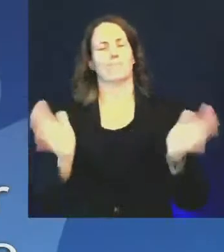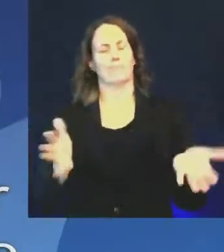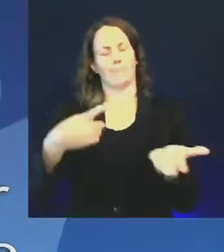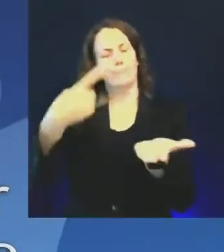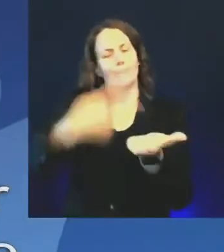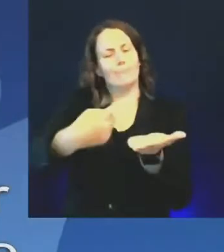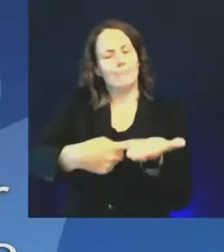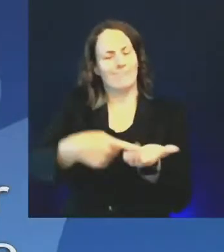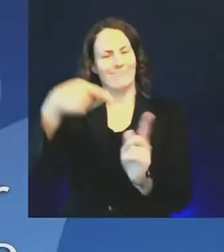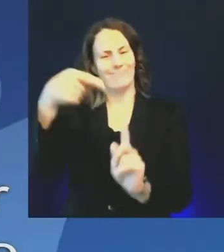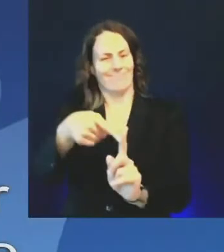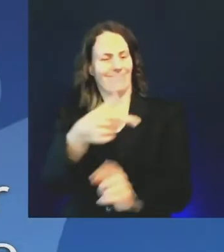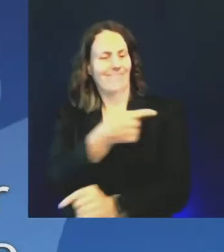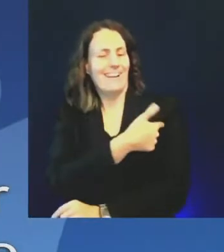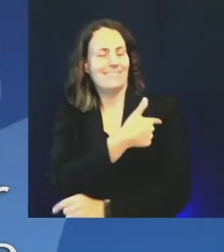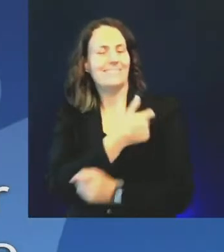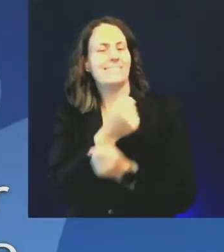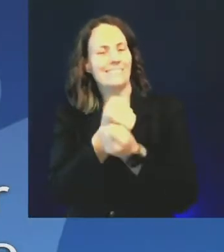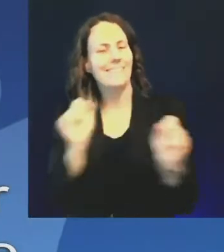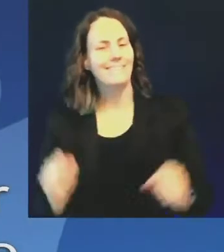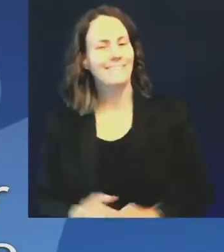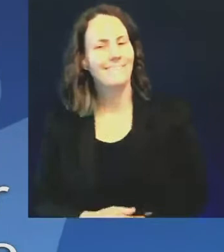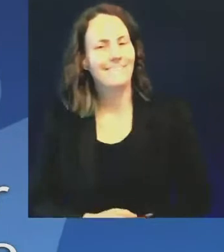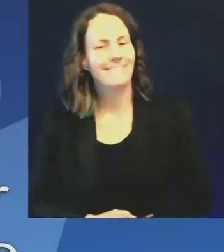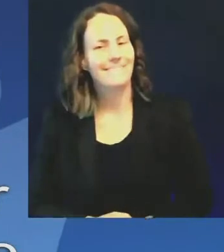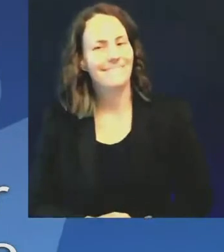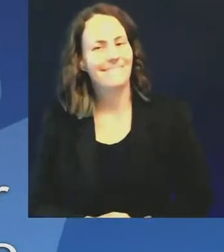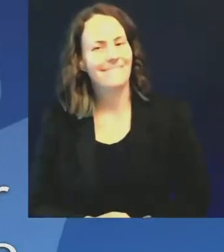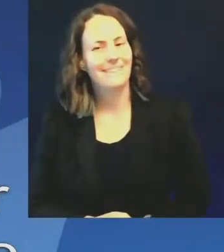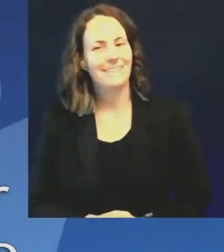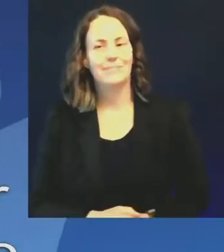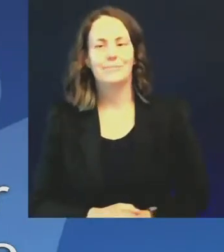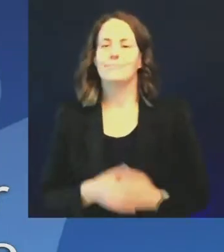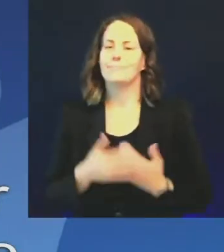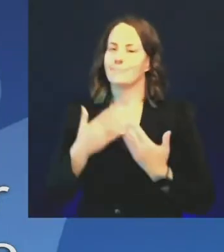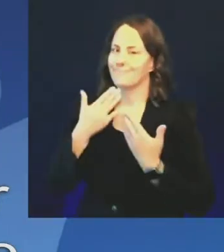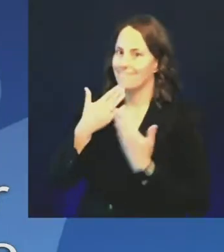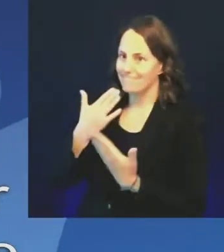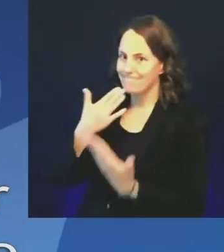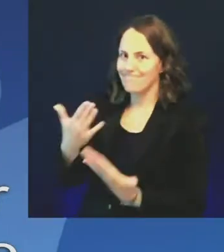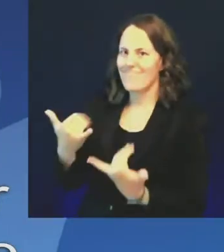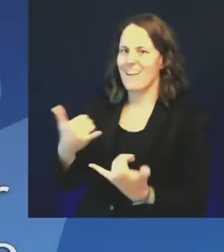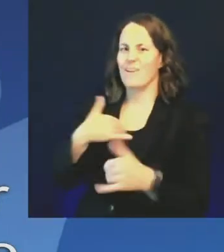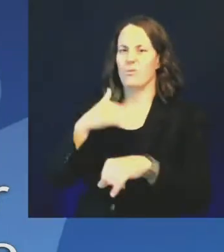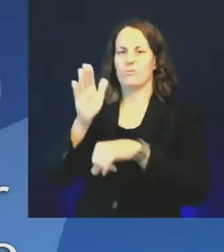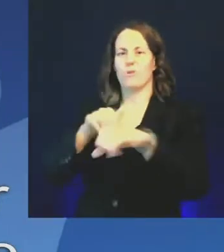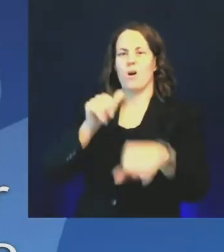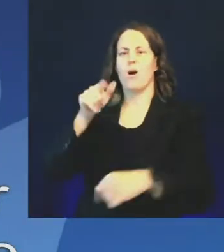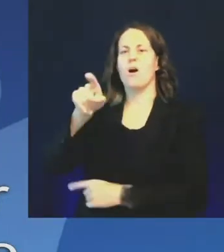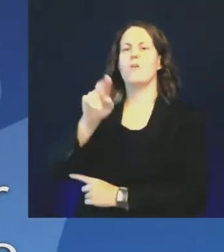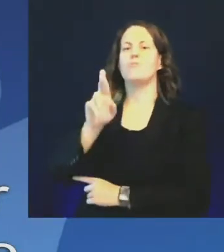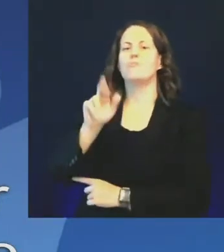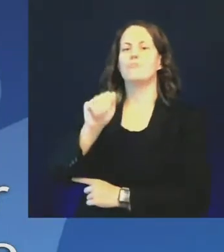Thank you for that. Let's give the next question to Denise Lockwood, Racine County I. Denise?